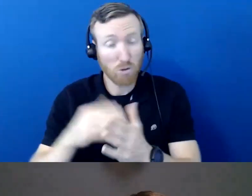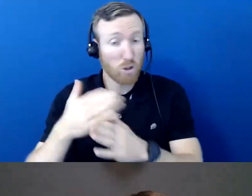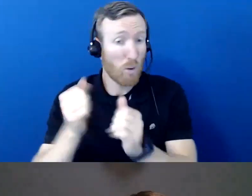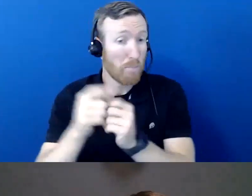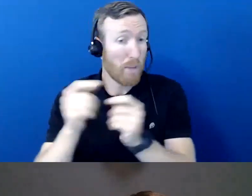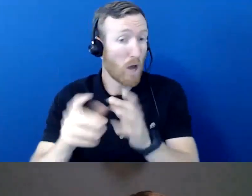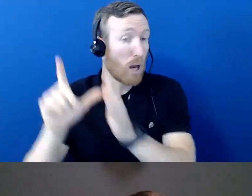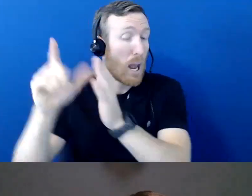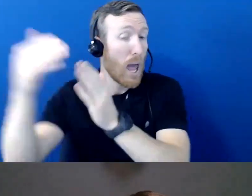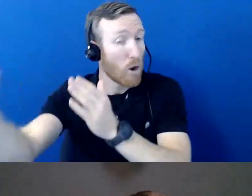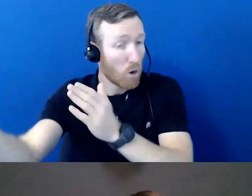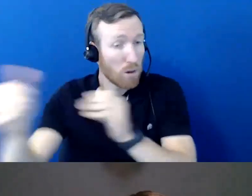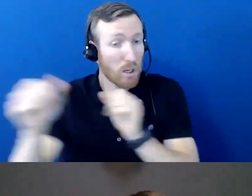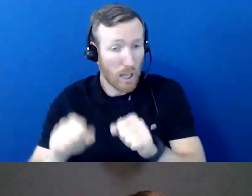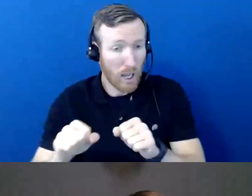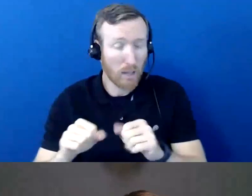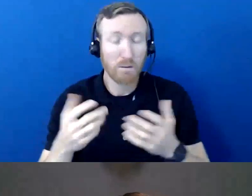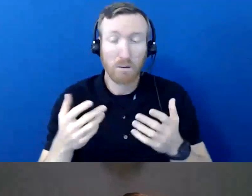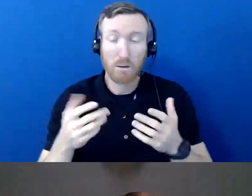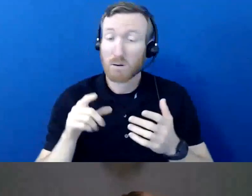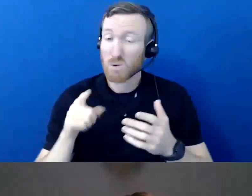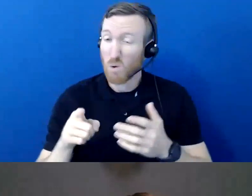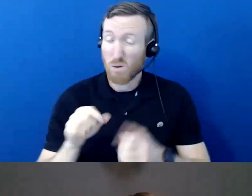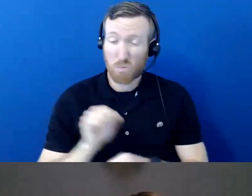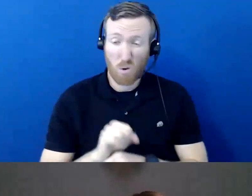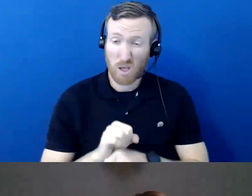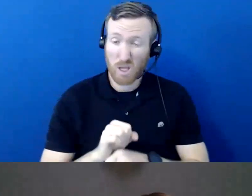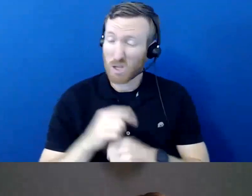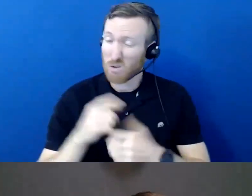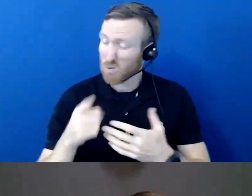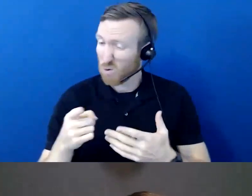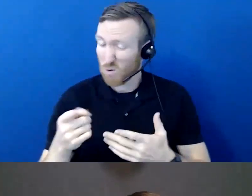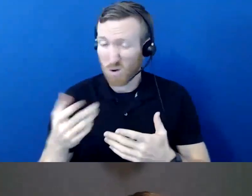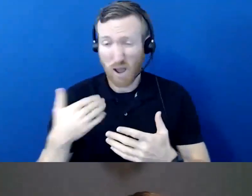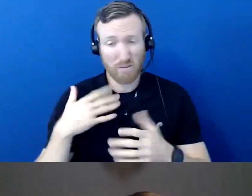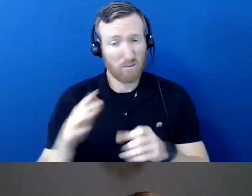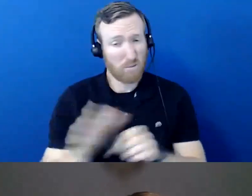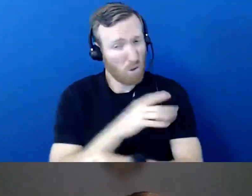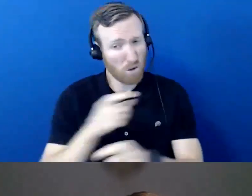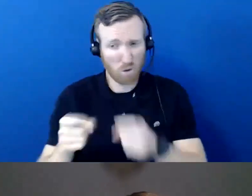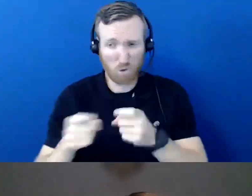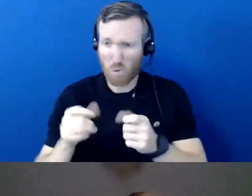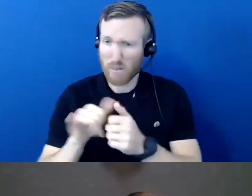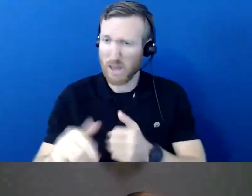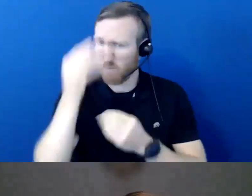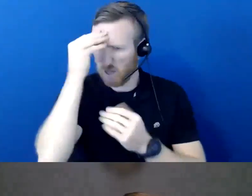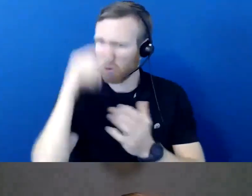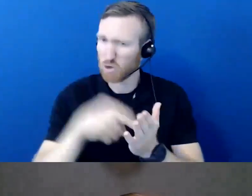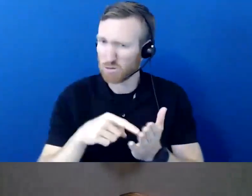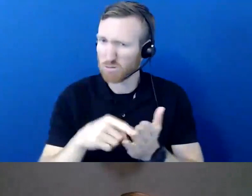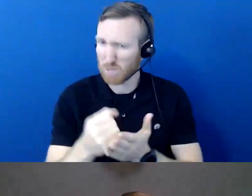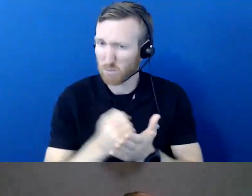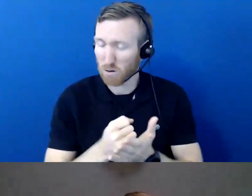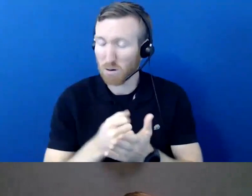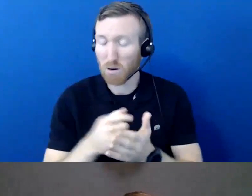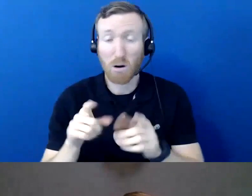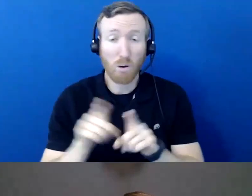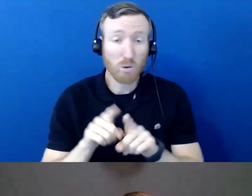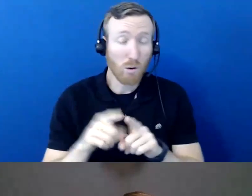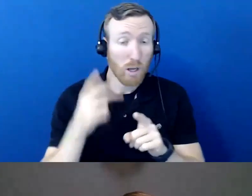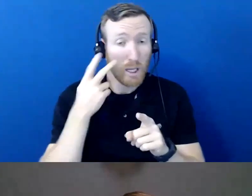later. As an employee, you control the information and what to do with it. This also means that when you move to a new job, you